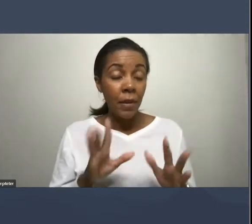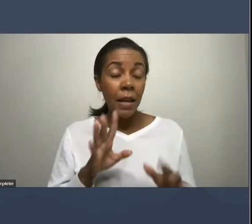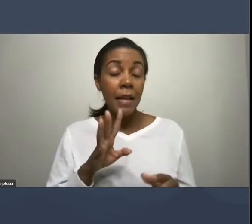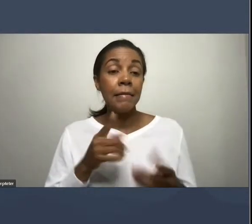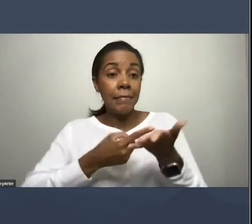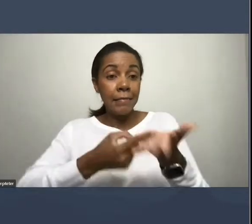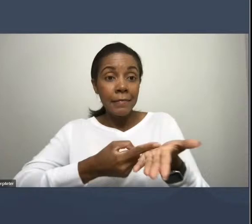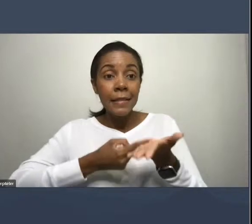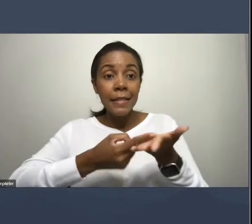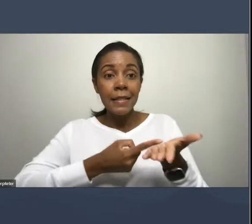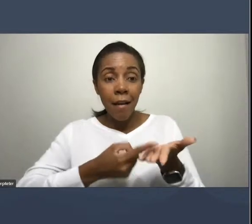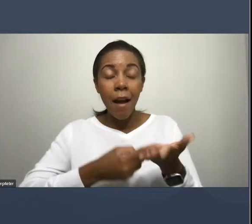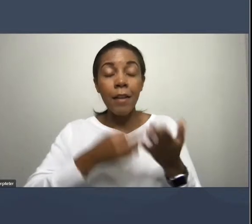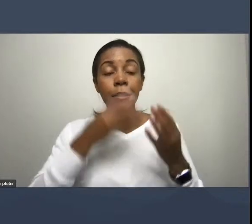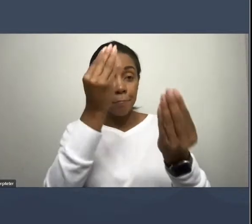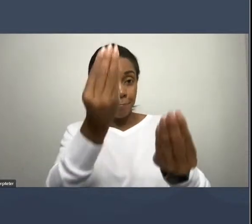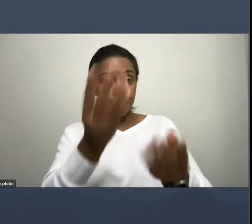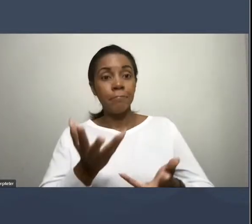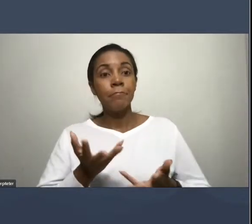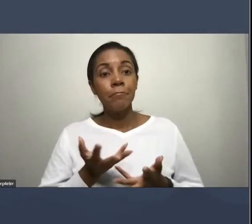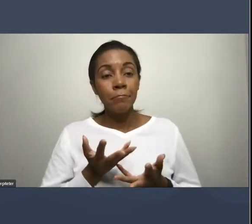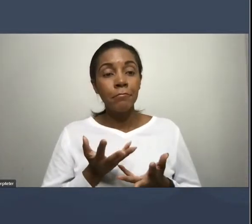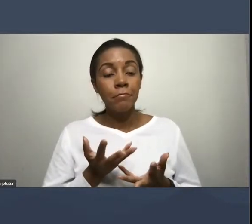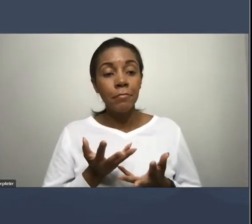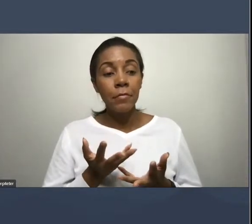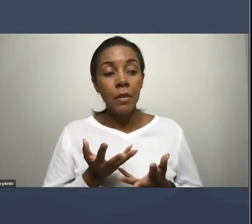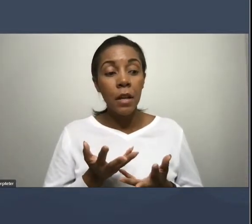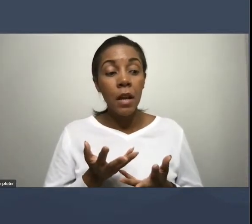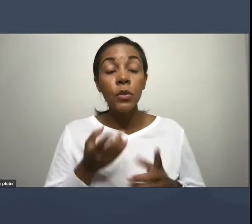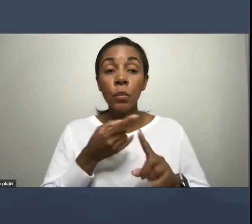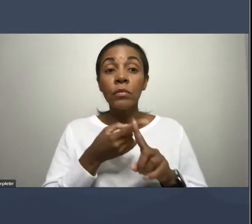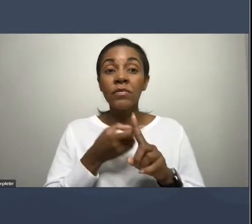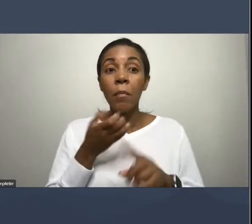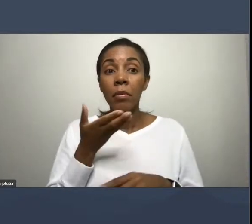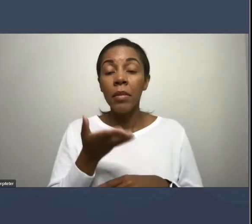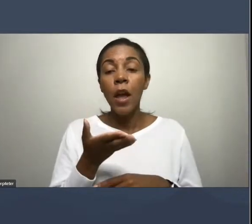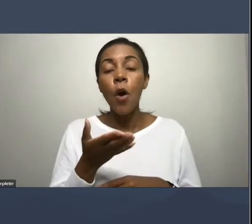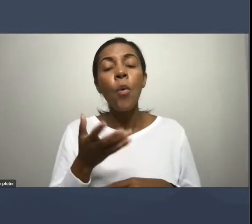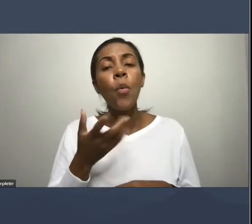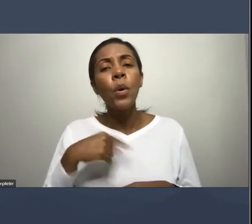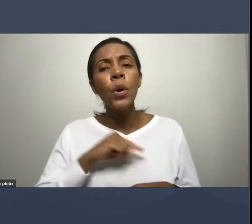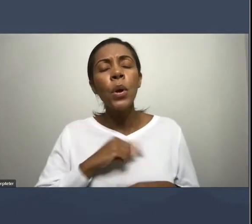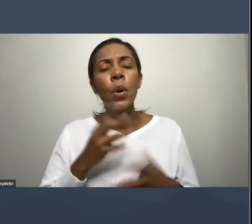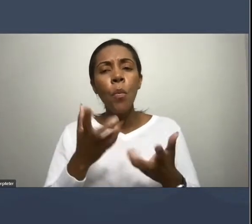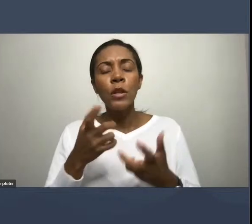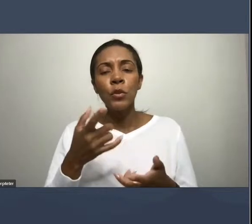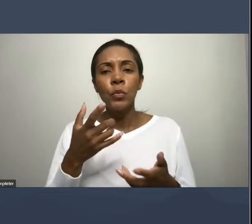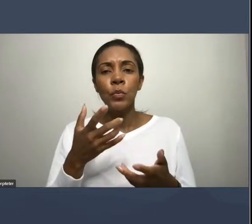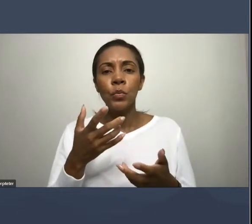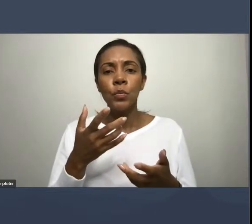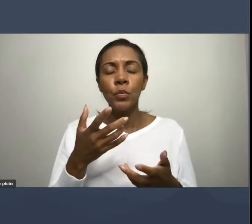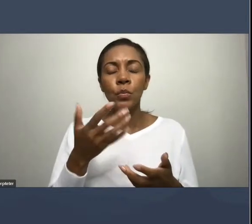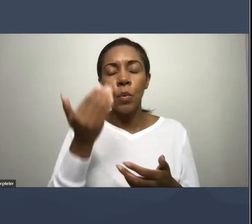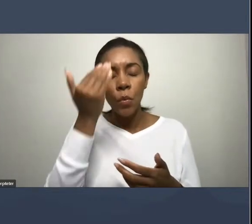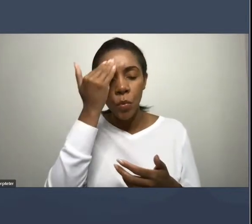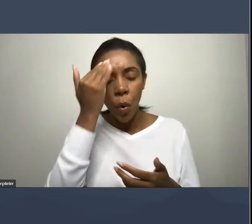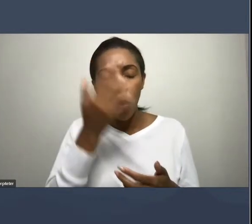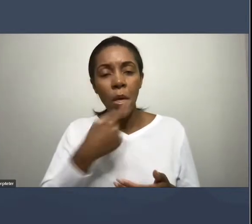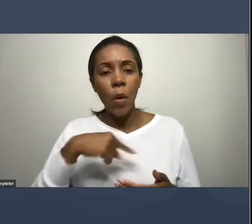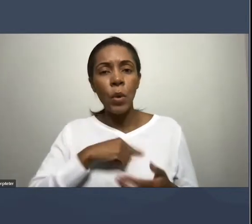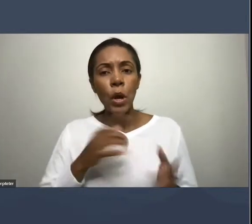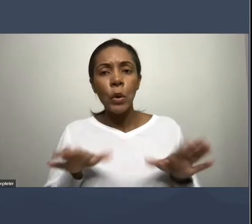and shared with me. And just this is where this came from. We want to make sure that we're doing the best thing for the city, for